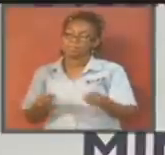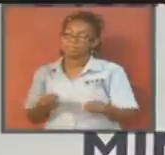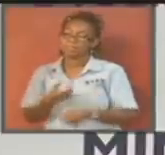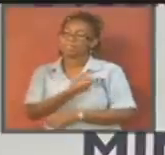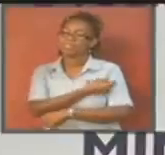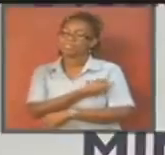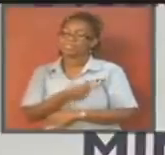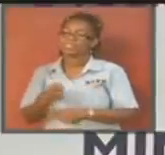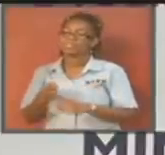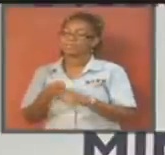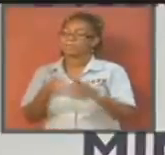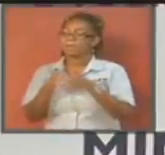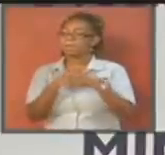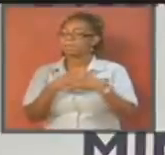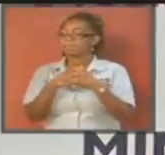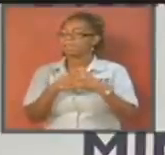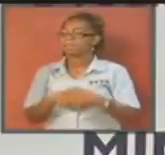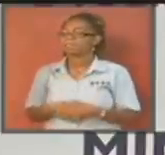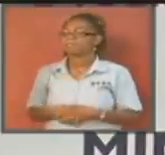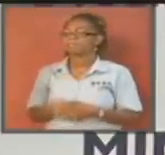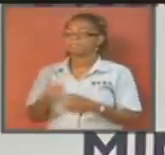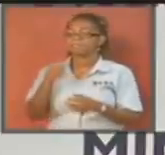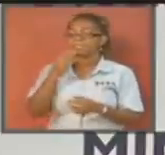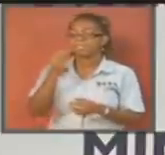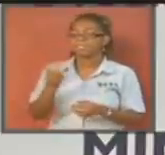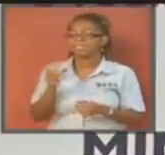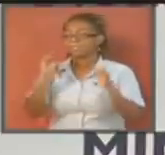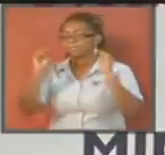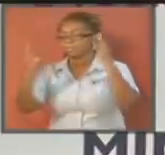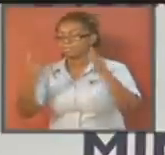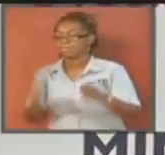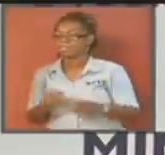question will be, second question, be better posed to national security.